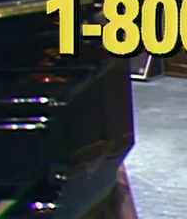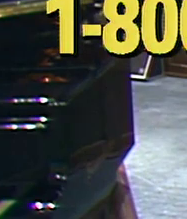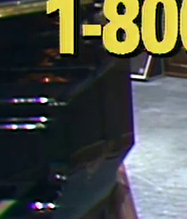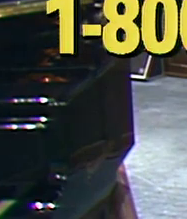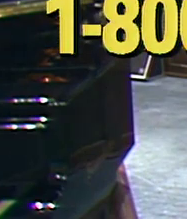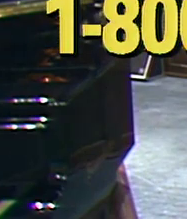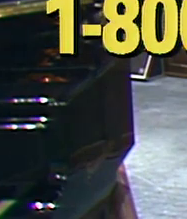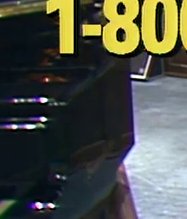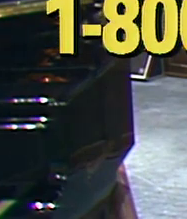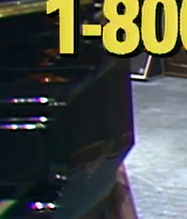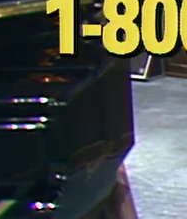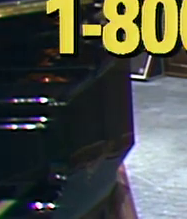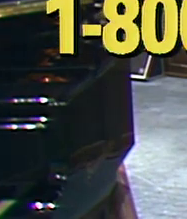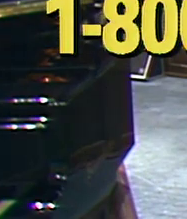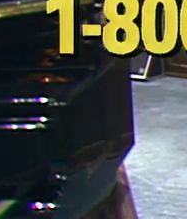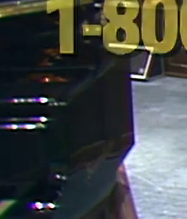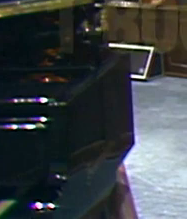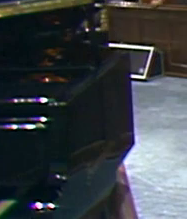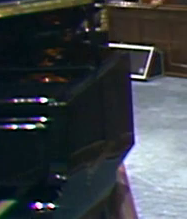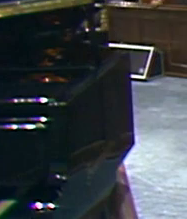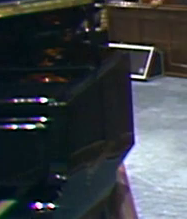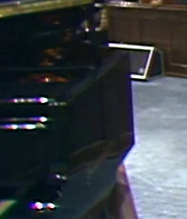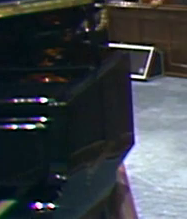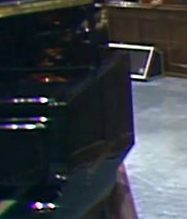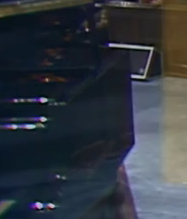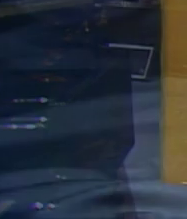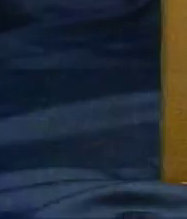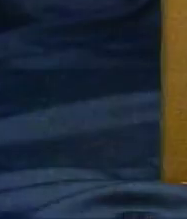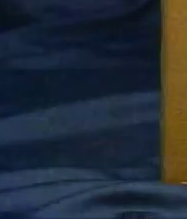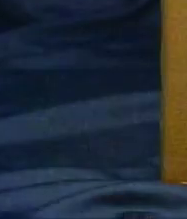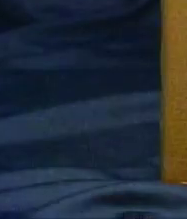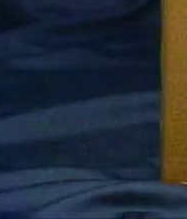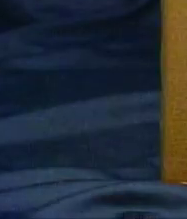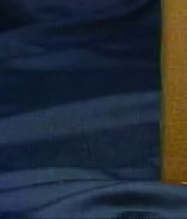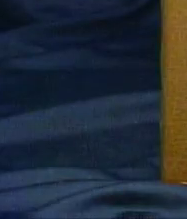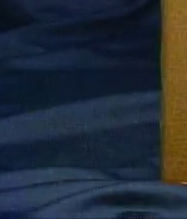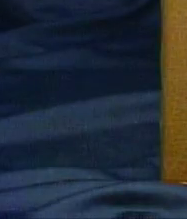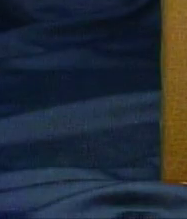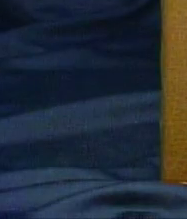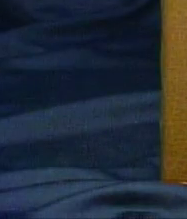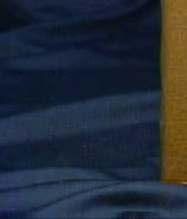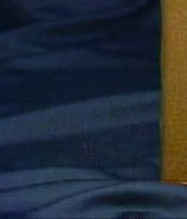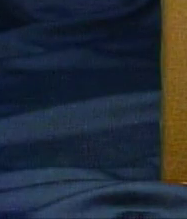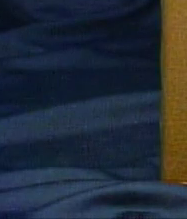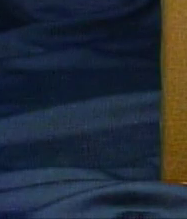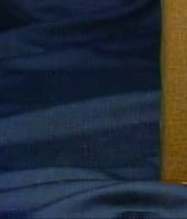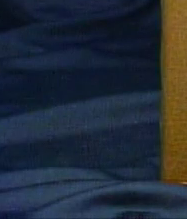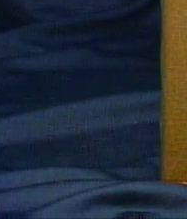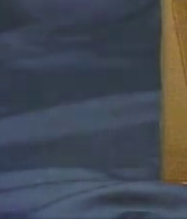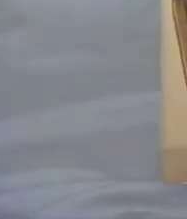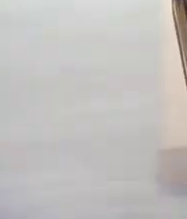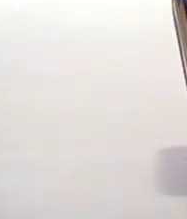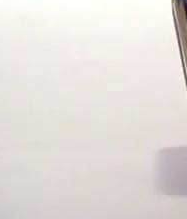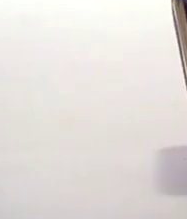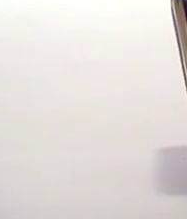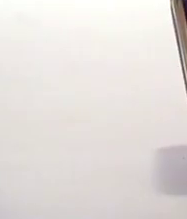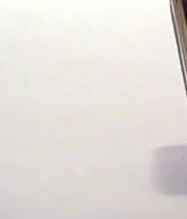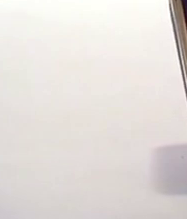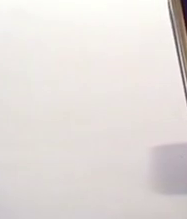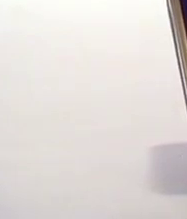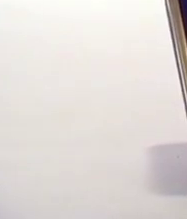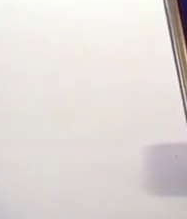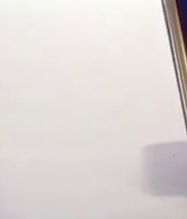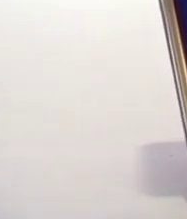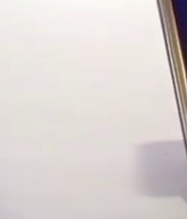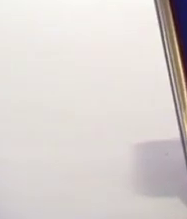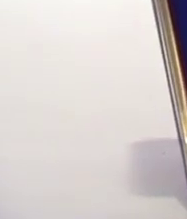1-800-446-5000. To show you our appreciation, we'll send you this beautiful giant print Faith Partner Study Bible. You'll also receive